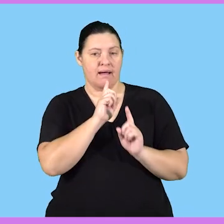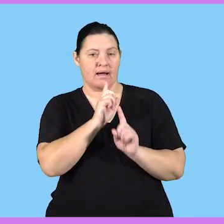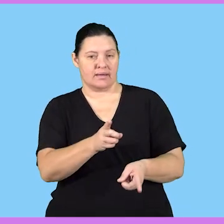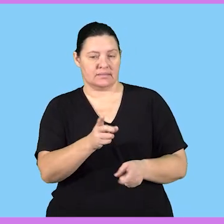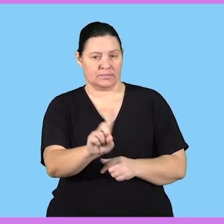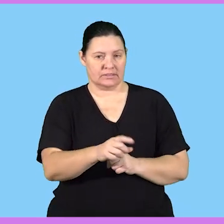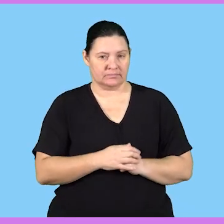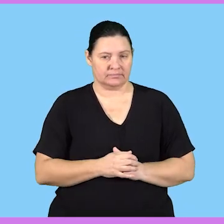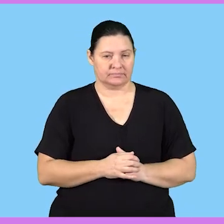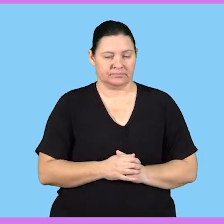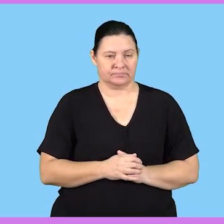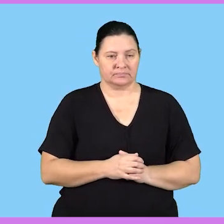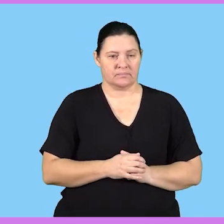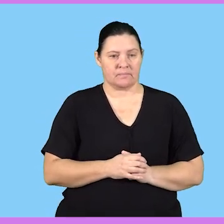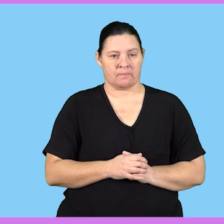0.2199.